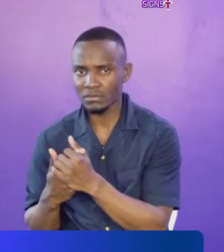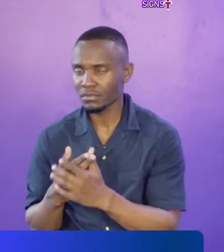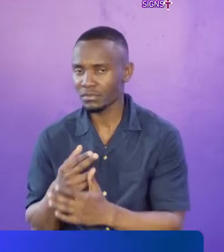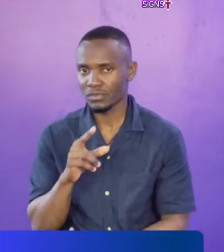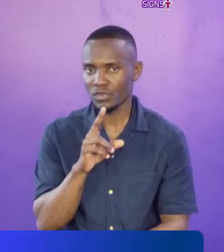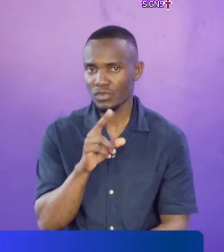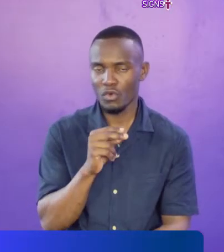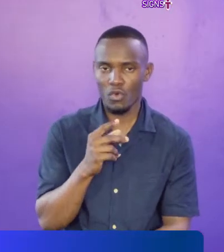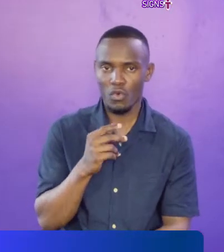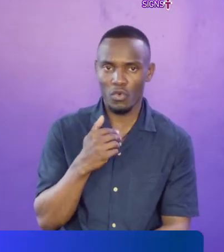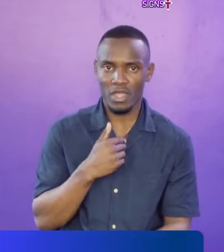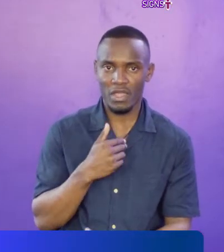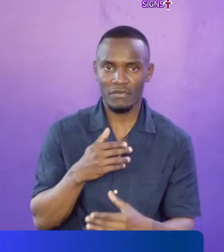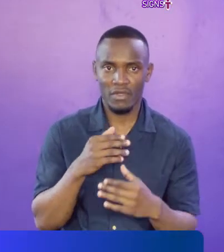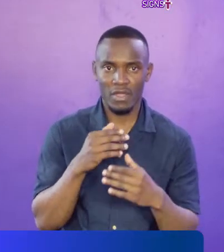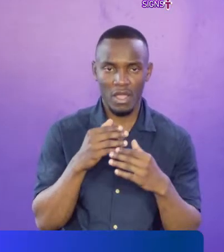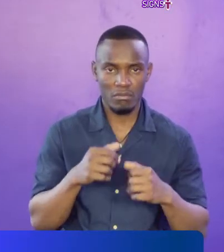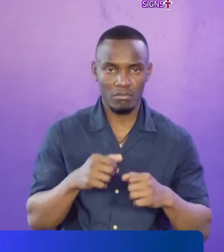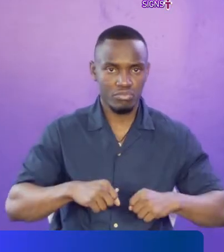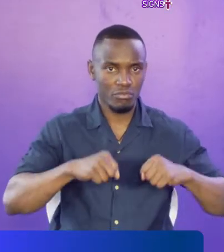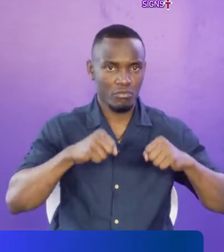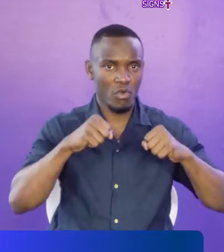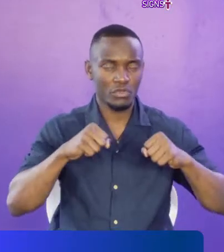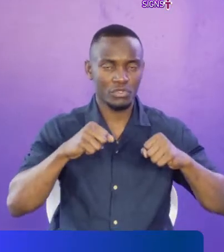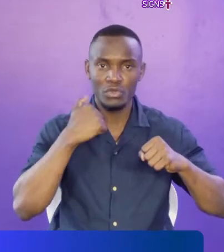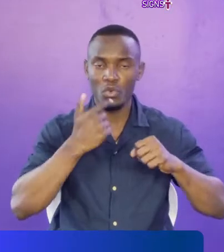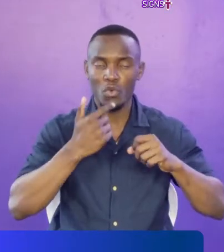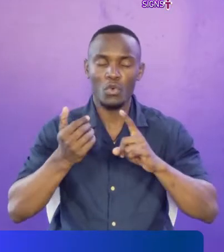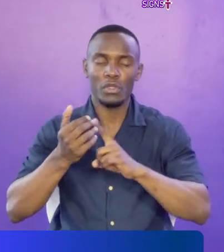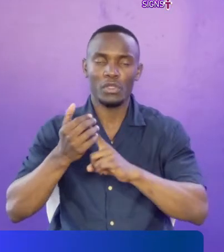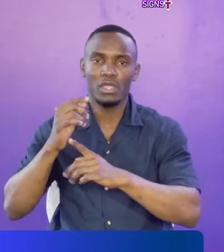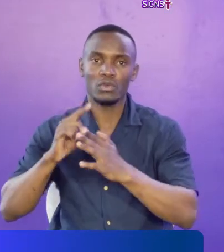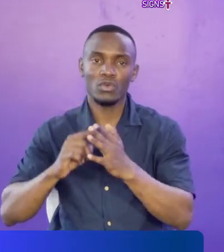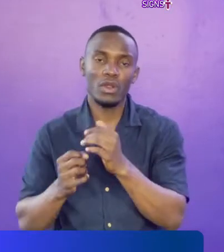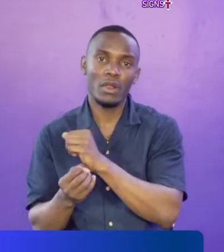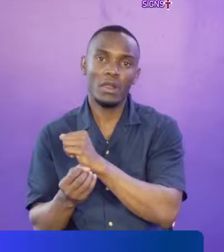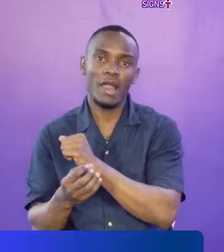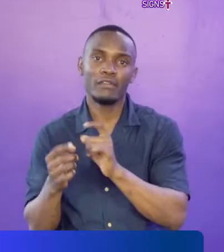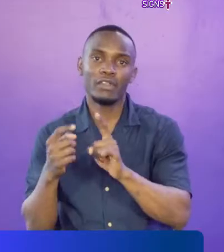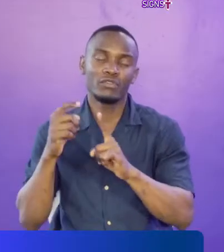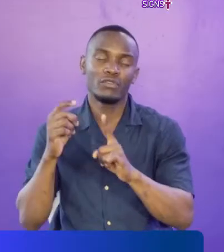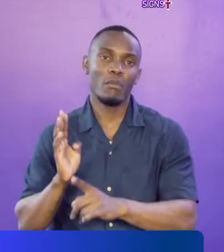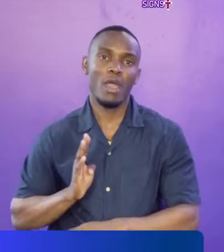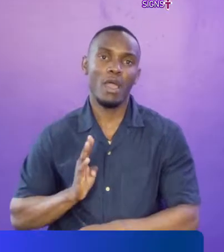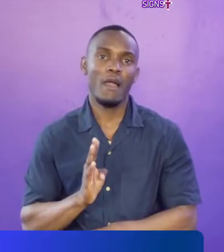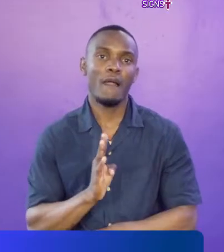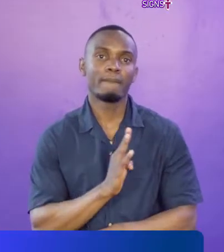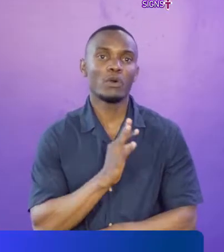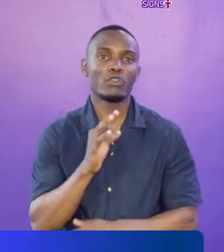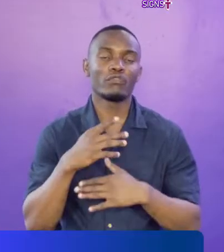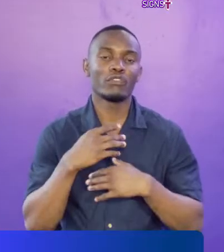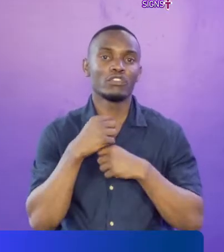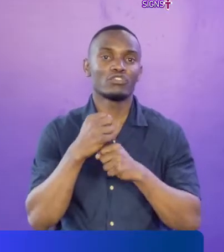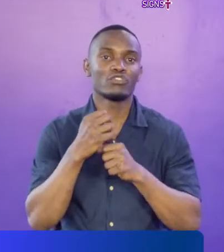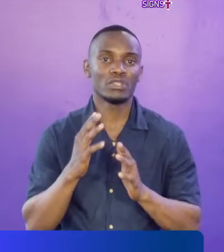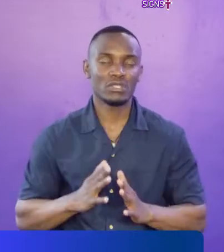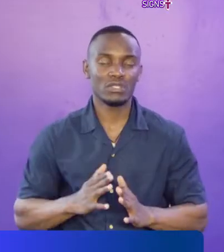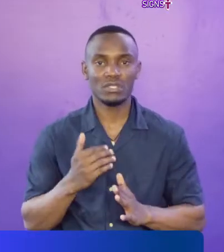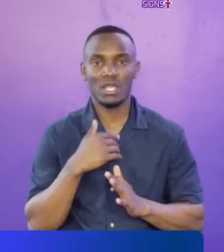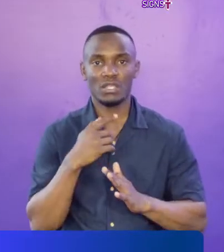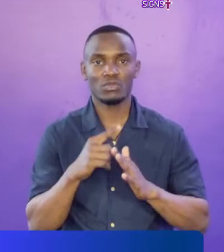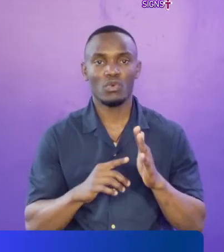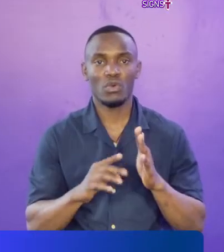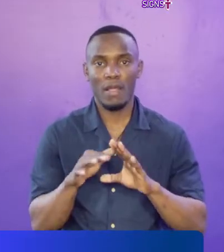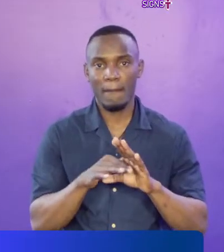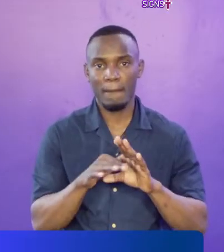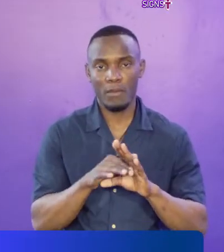the CEO also get advisory from a board of trustees, which has board members. Yeah. And